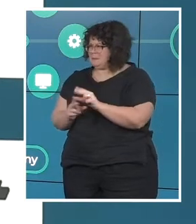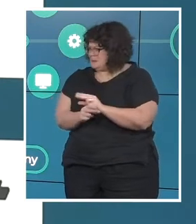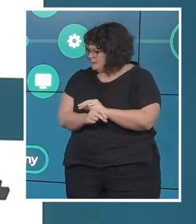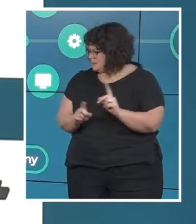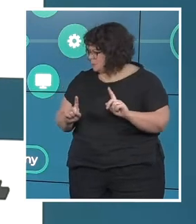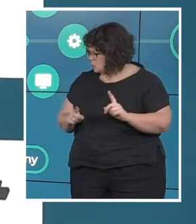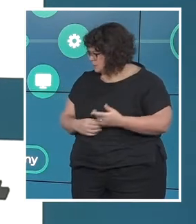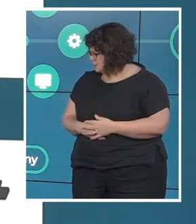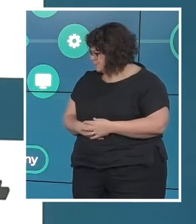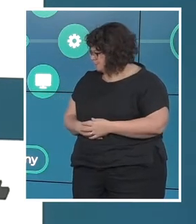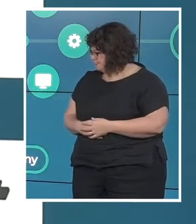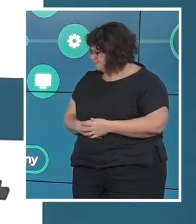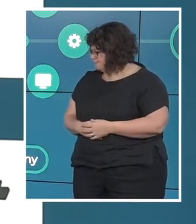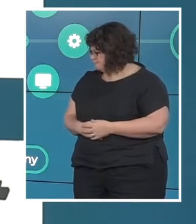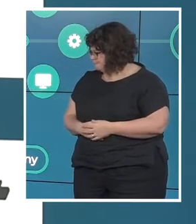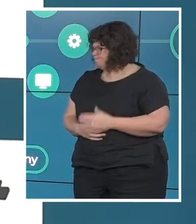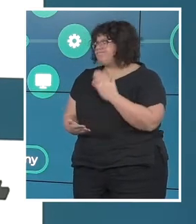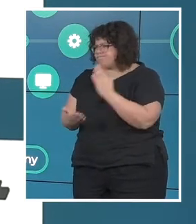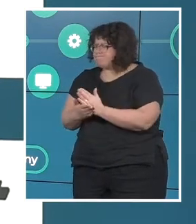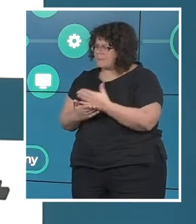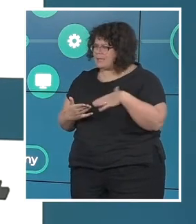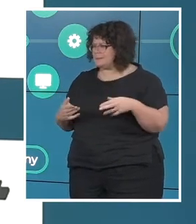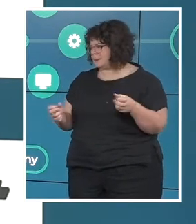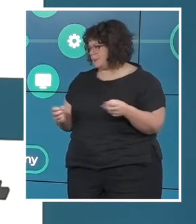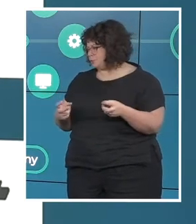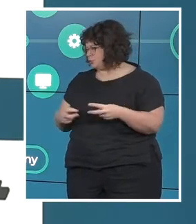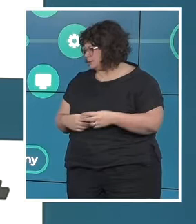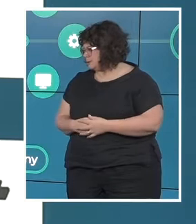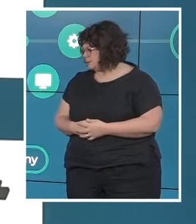to give that whole sort of